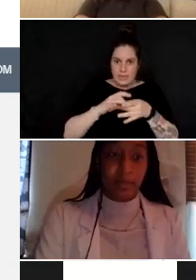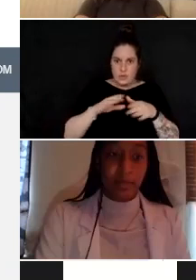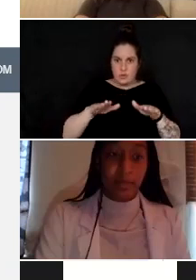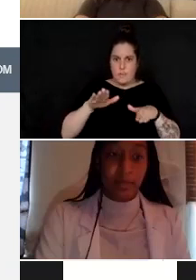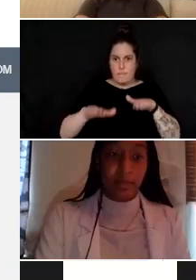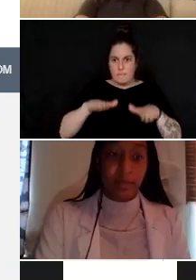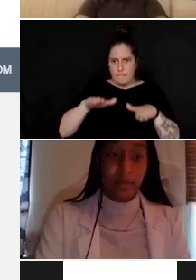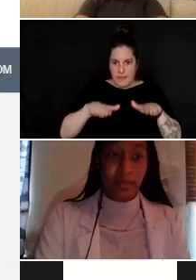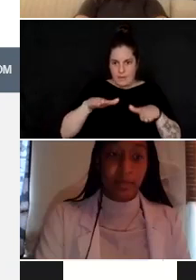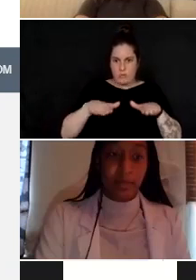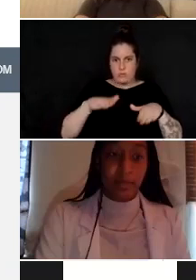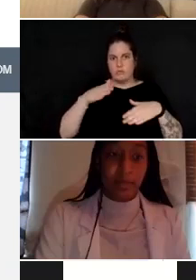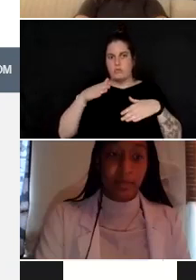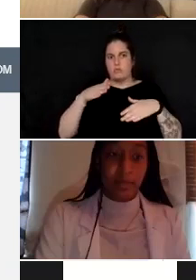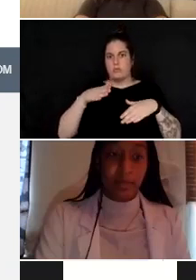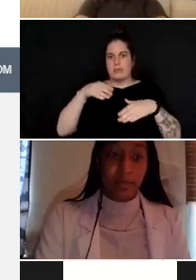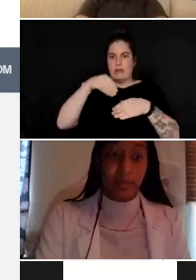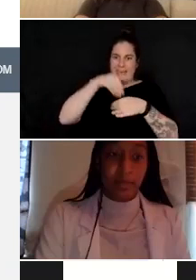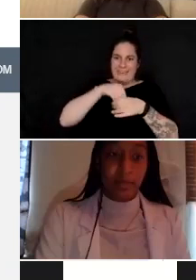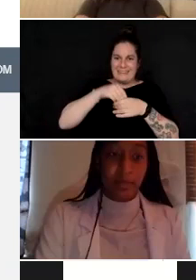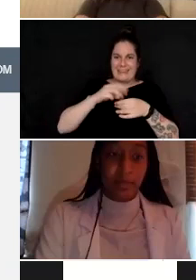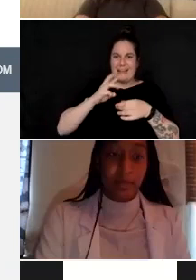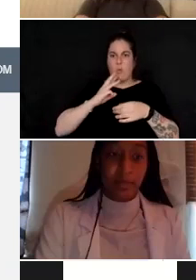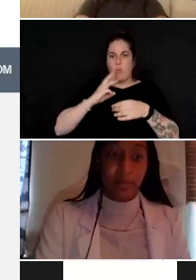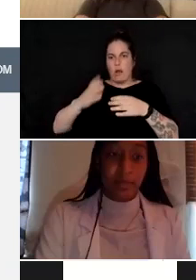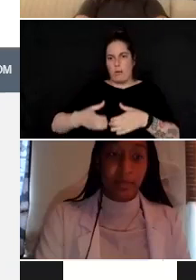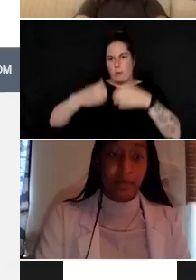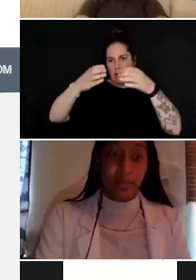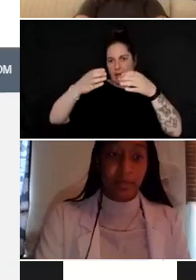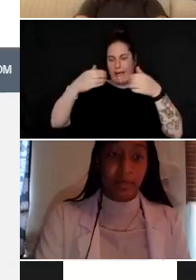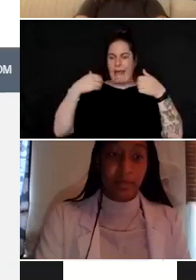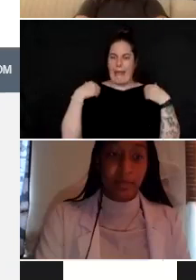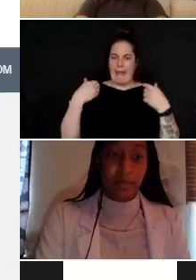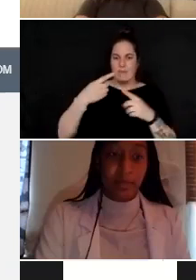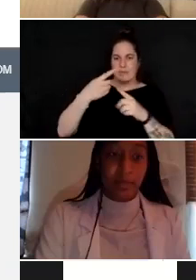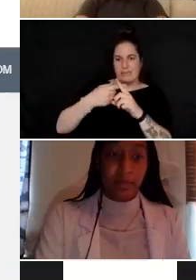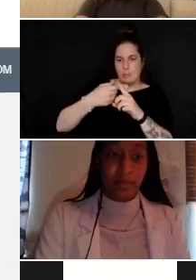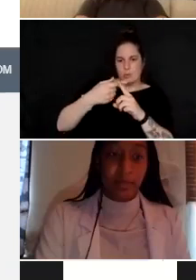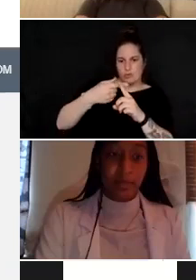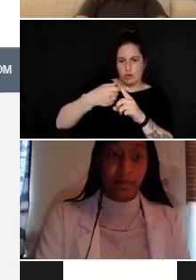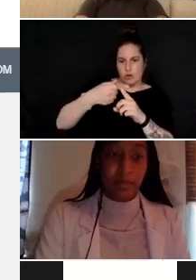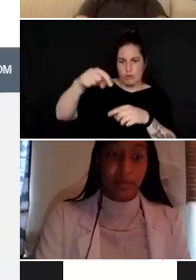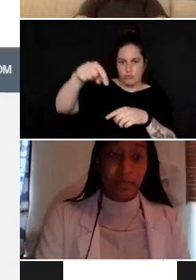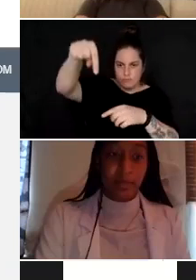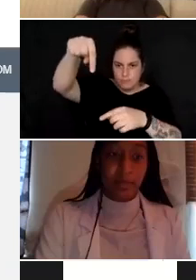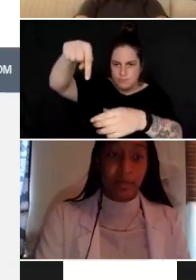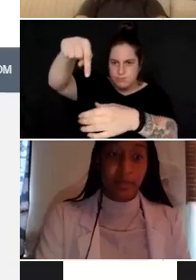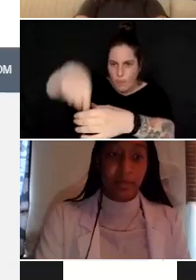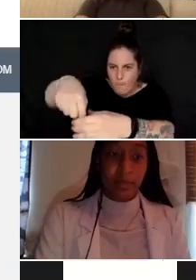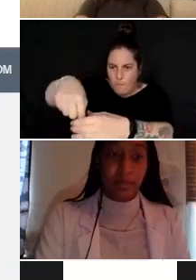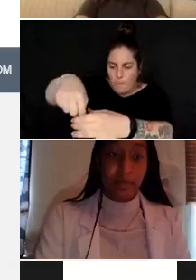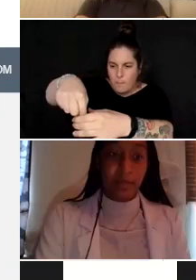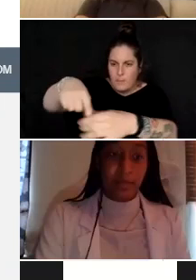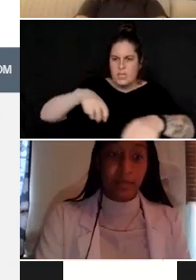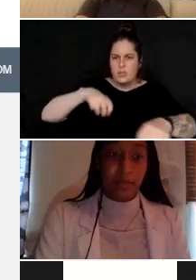this big bucket of water. And there's a thermometer in that bucket. And the more they paddle, the higher